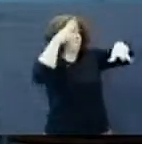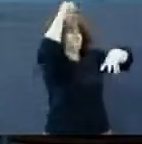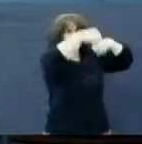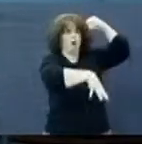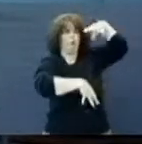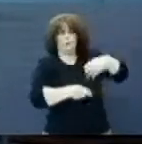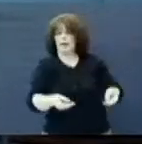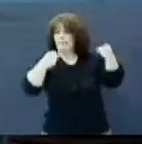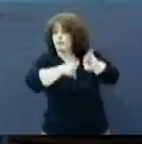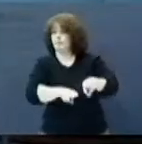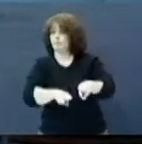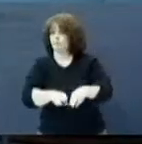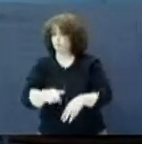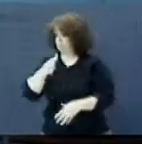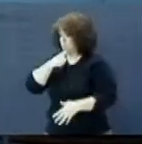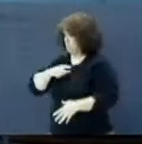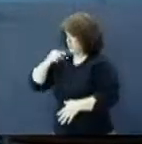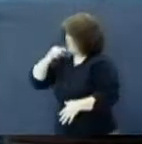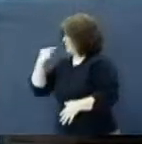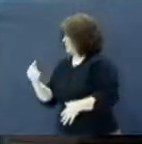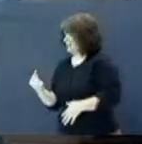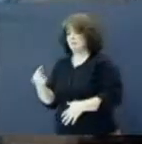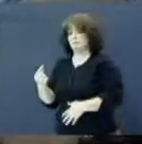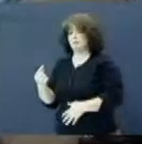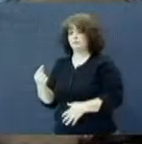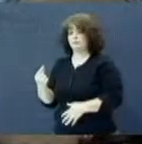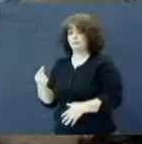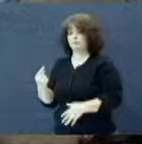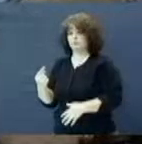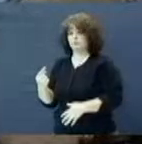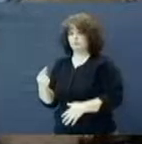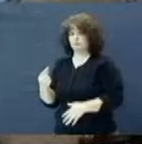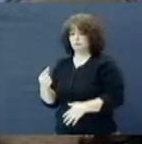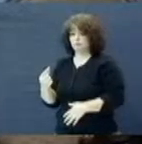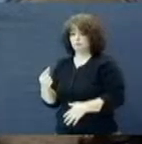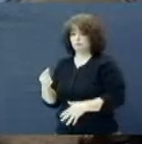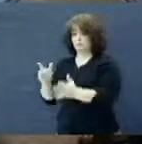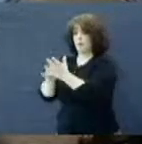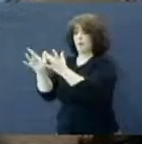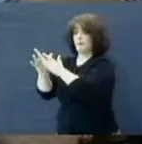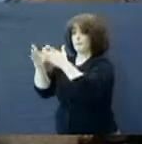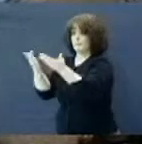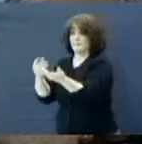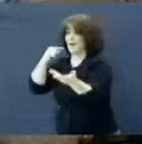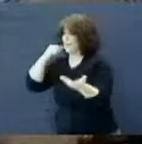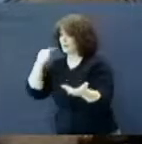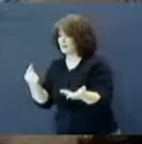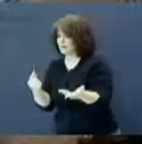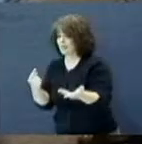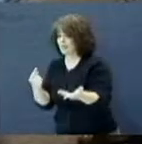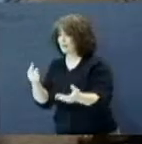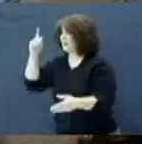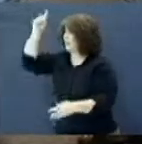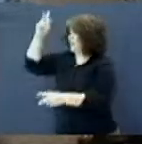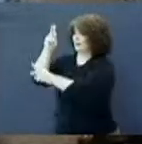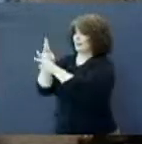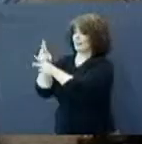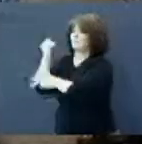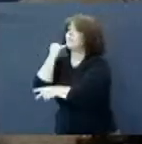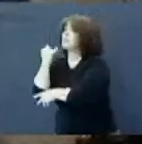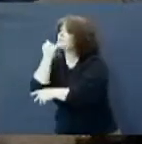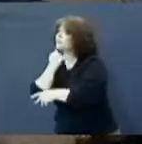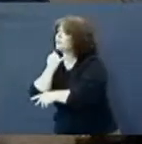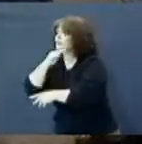around?" Her answer is priceless. Well, the Bible says, "He that keepeth Israel